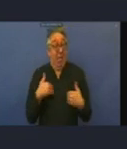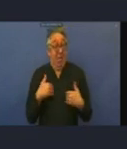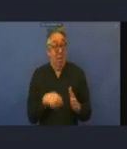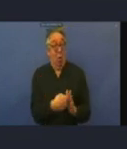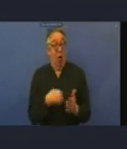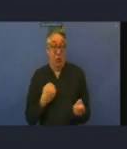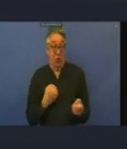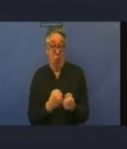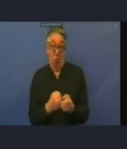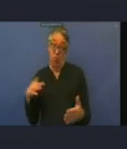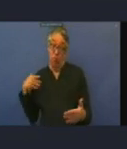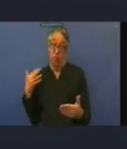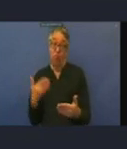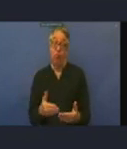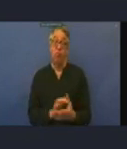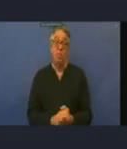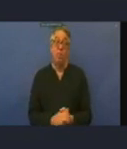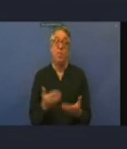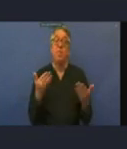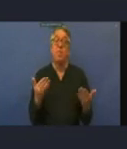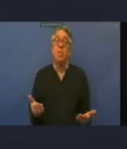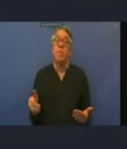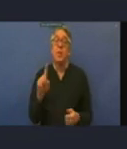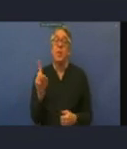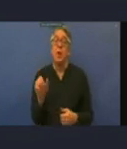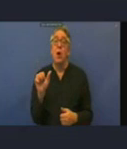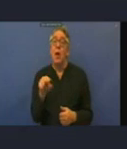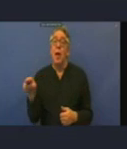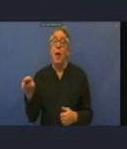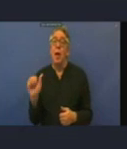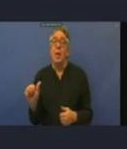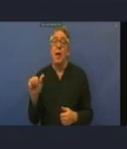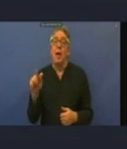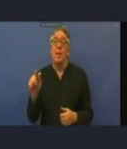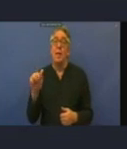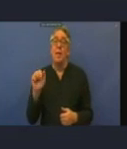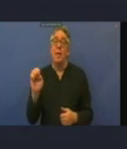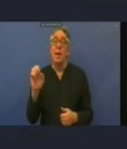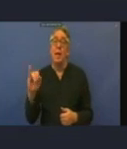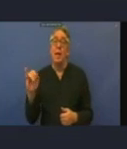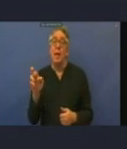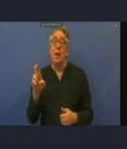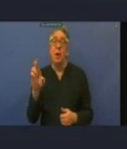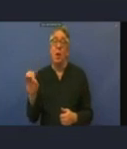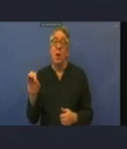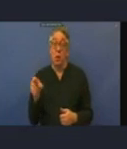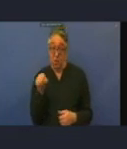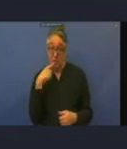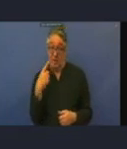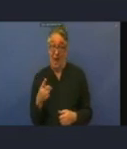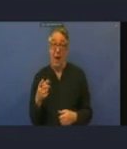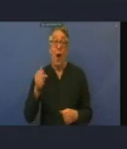Anna Tejero. Can sporting events be integrated into a